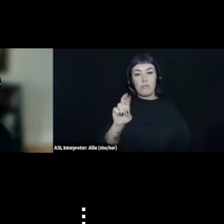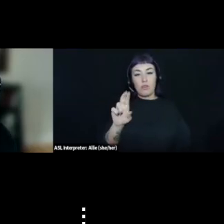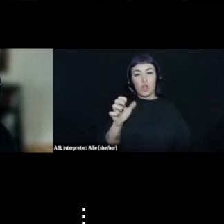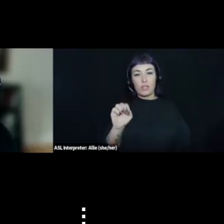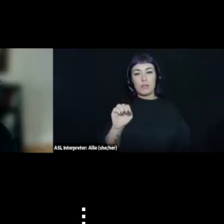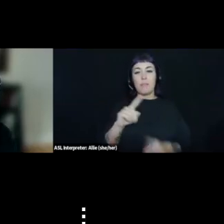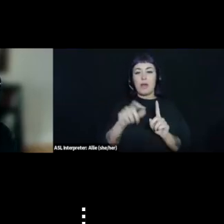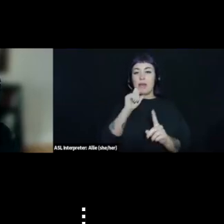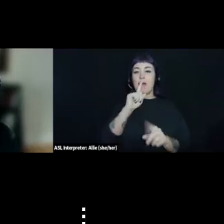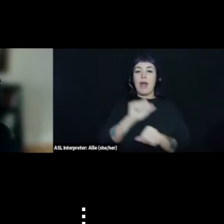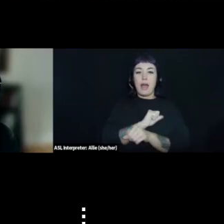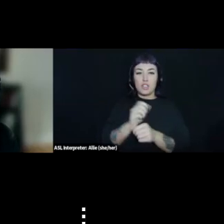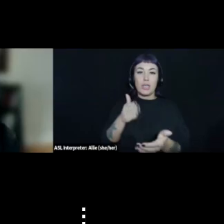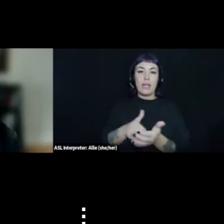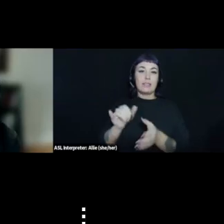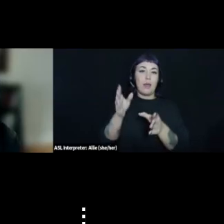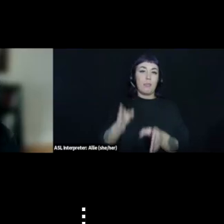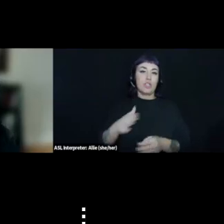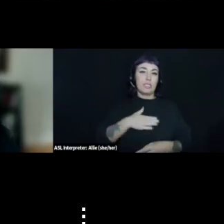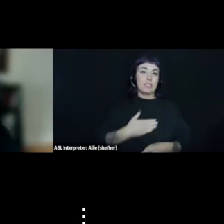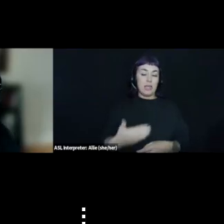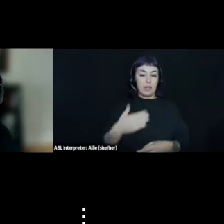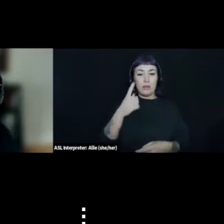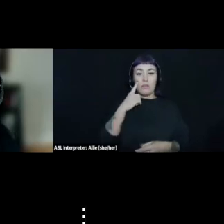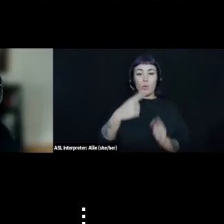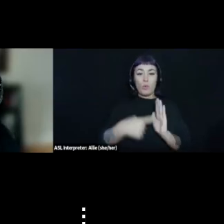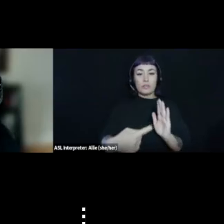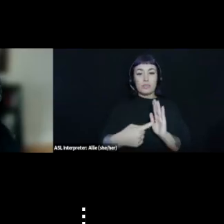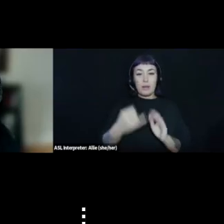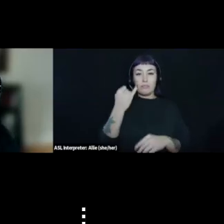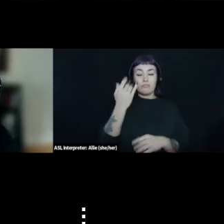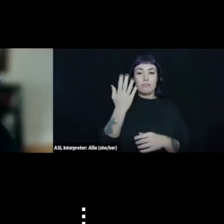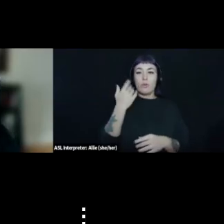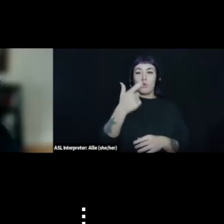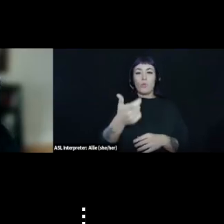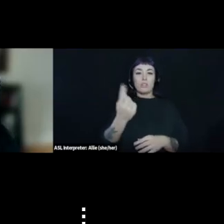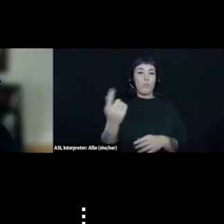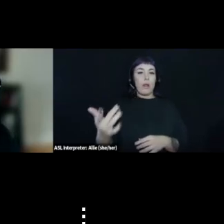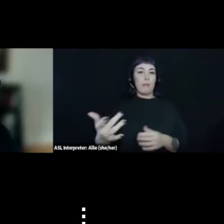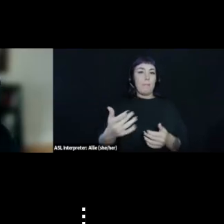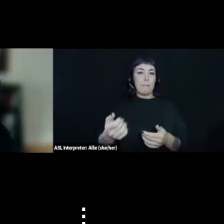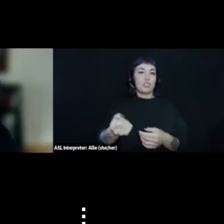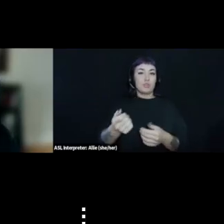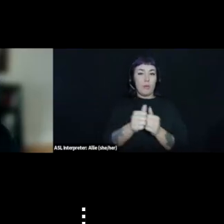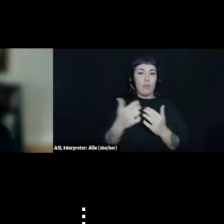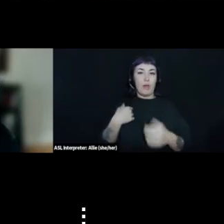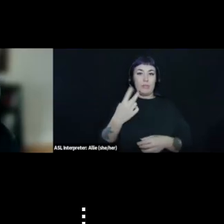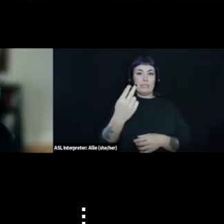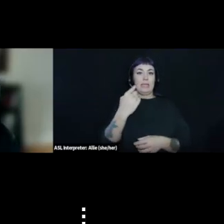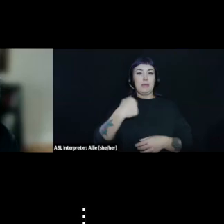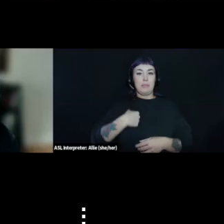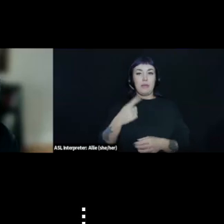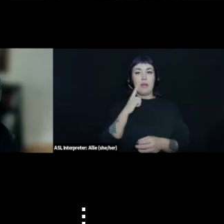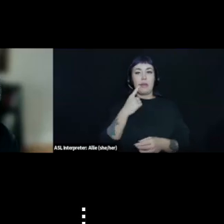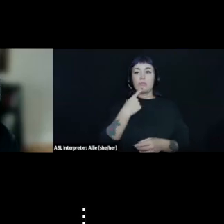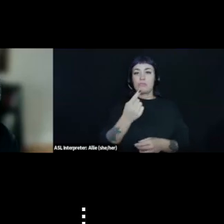violating consent. So, for example, say I want to watch somebody masturbate without them seeing me. I